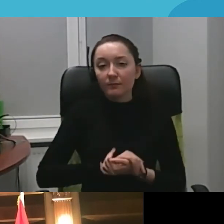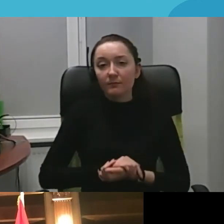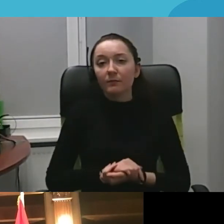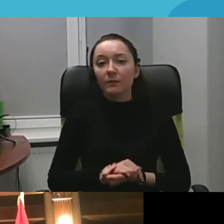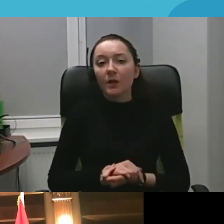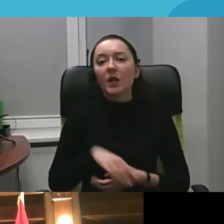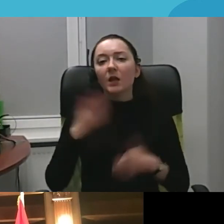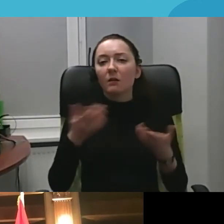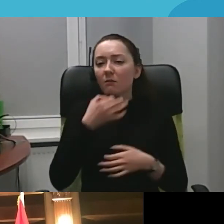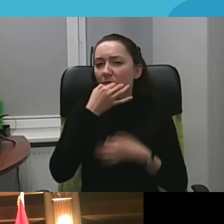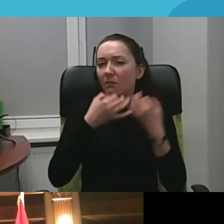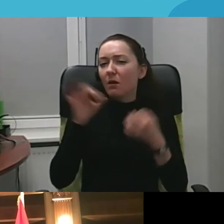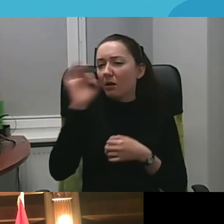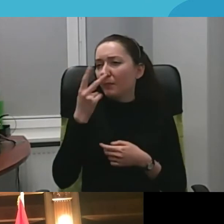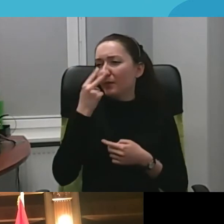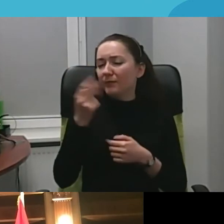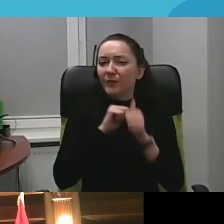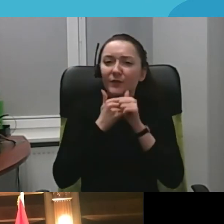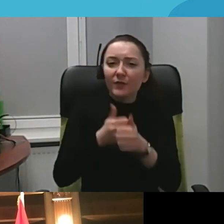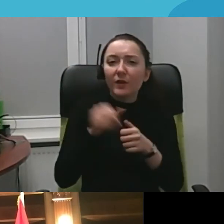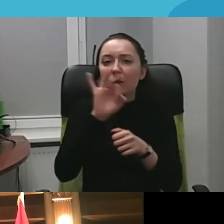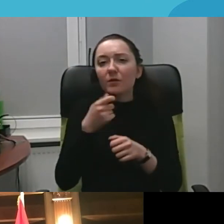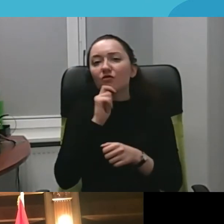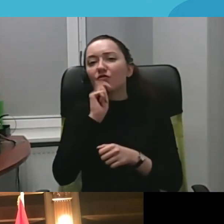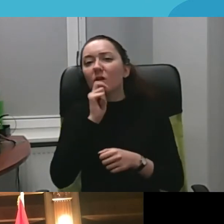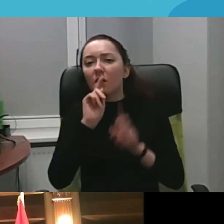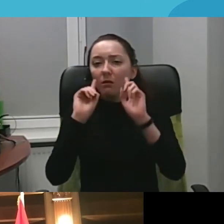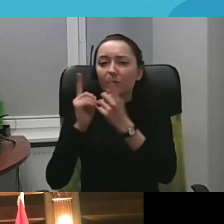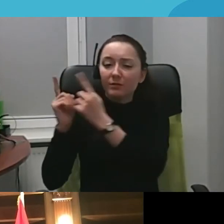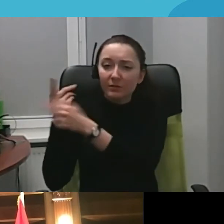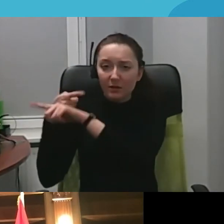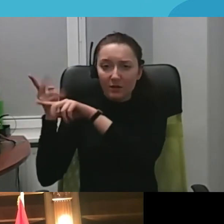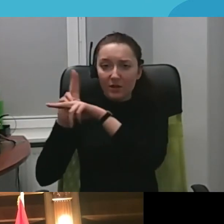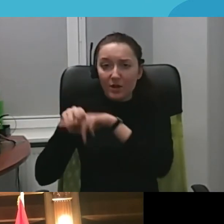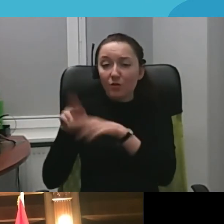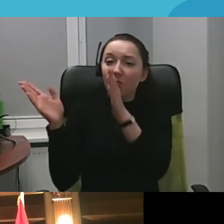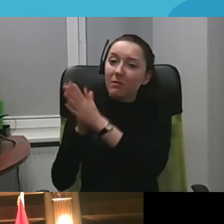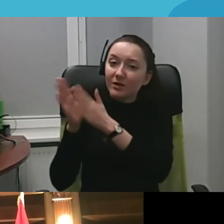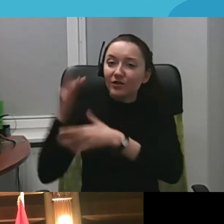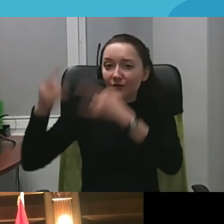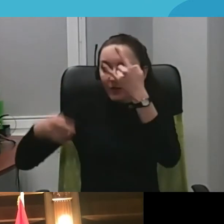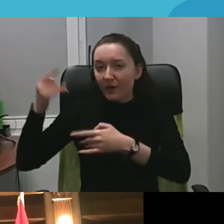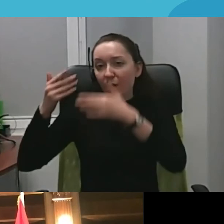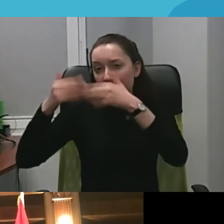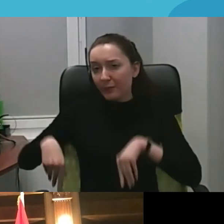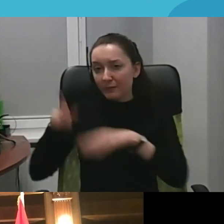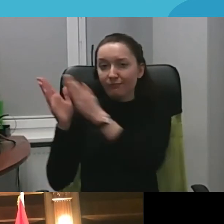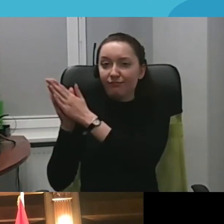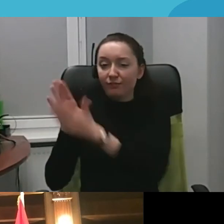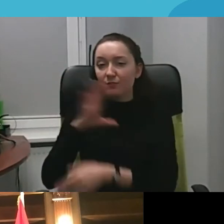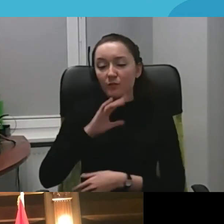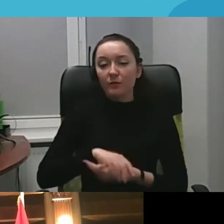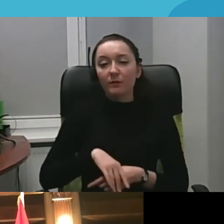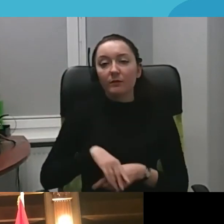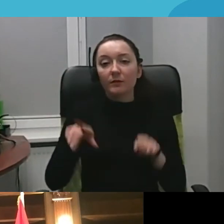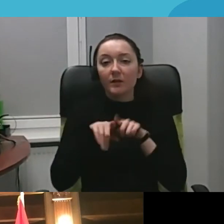on journalists and calling on Belarus to guarantee media freedom and accountability on those responsible for limiting the right to freedom of opinion and expression.